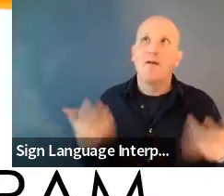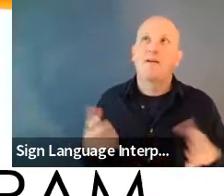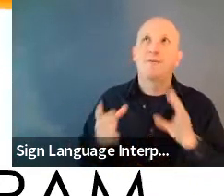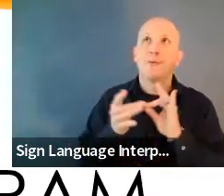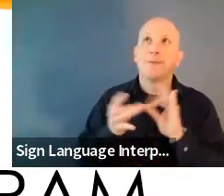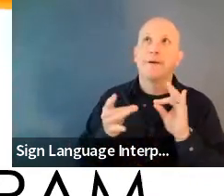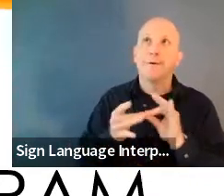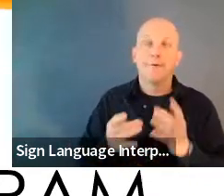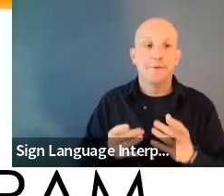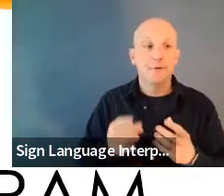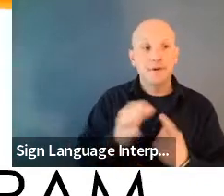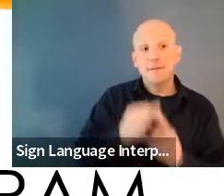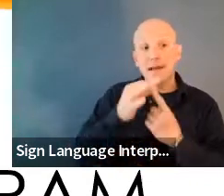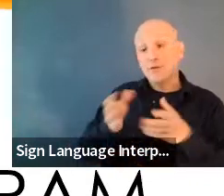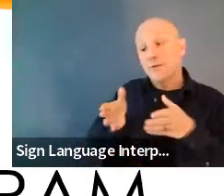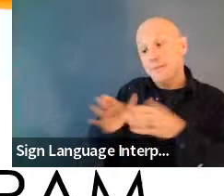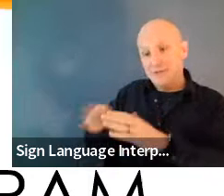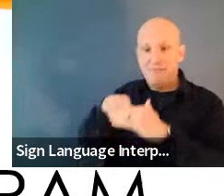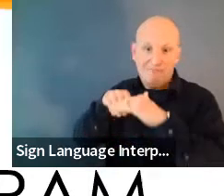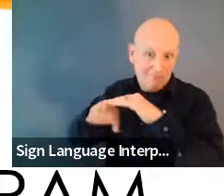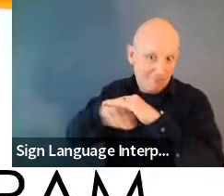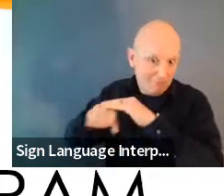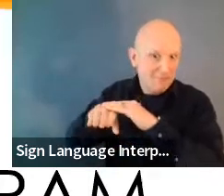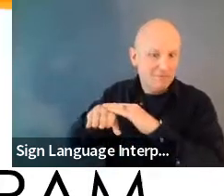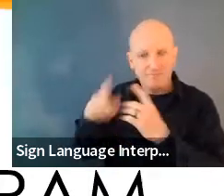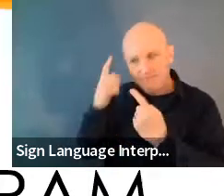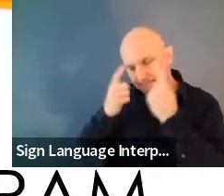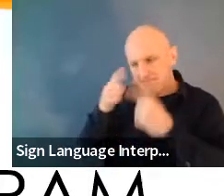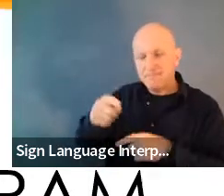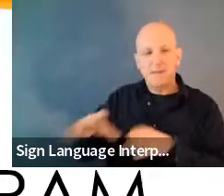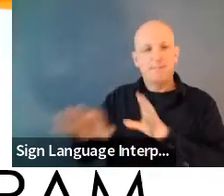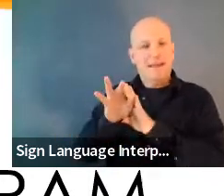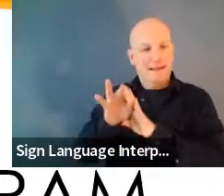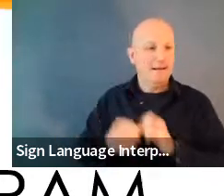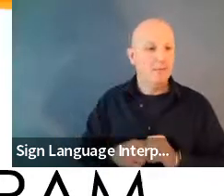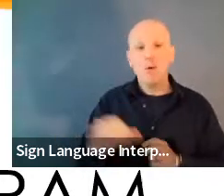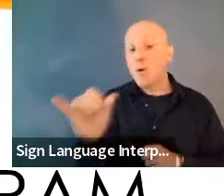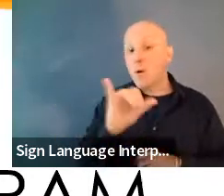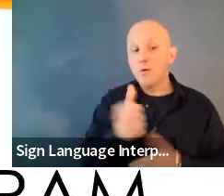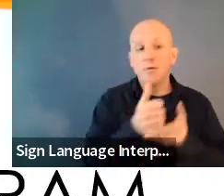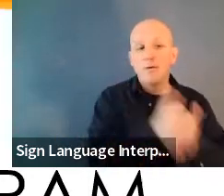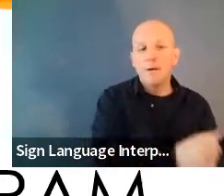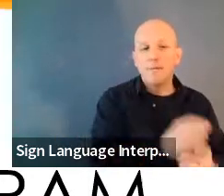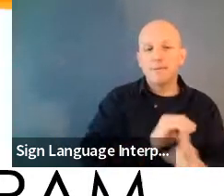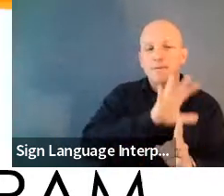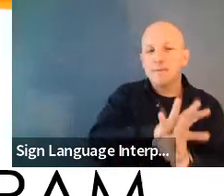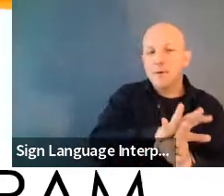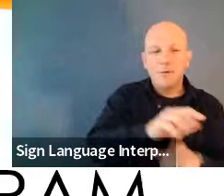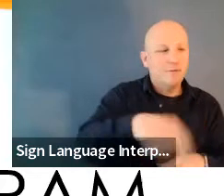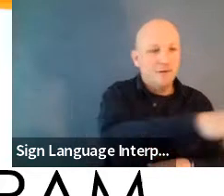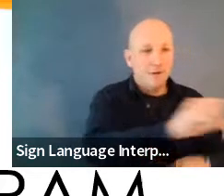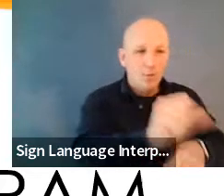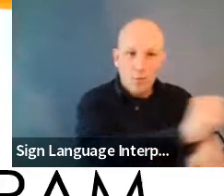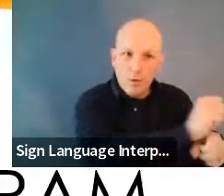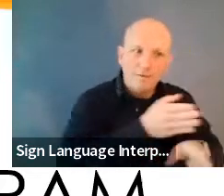being given special admissions consideration, but what we also try to help do is we try to help facilitate student exposure to professionals in the field,